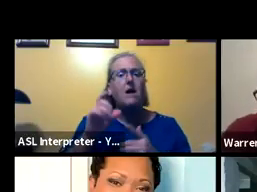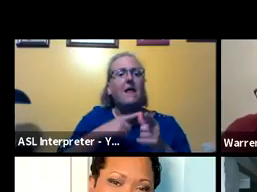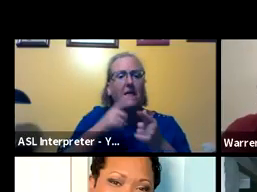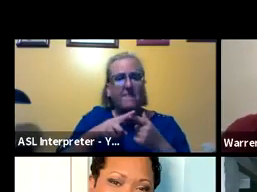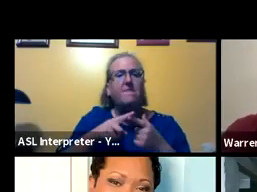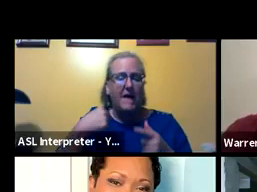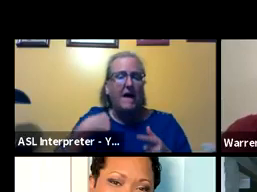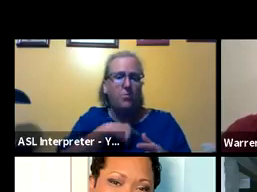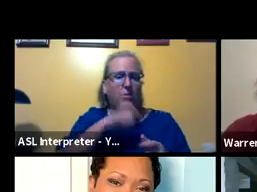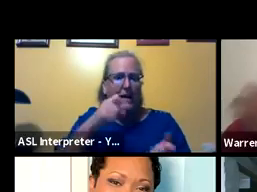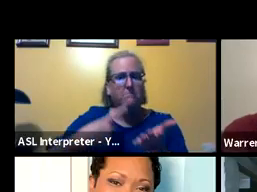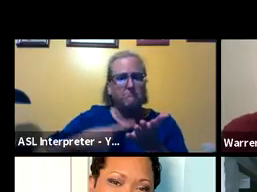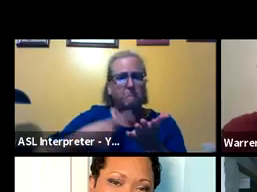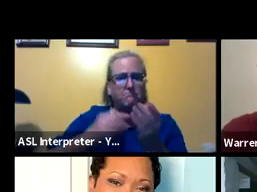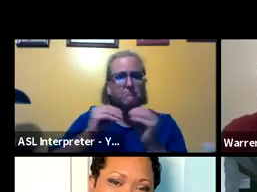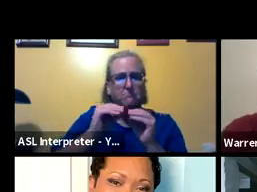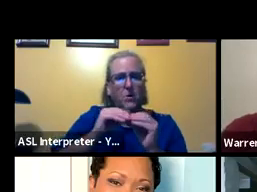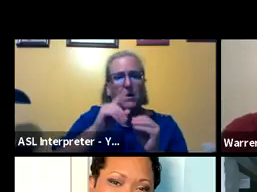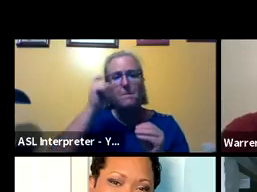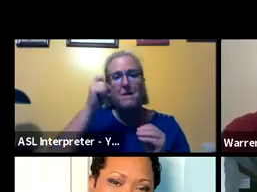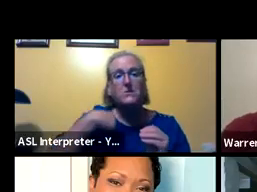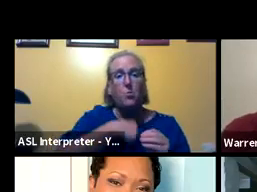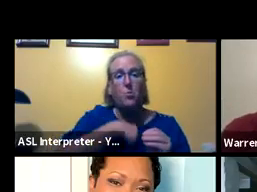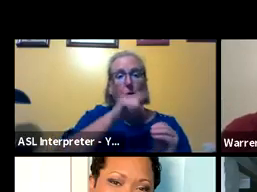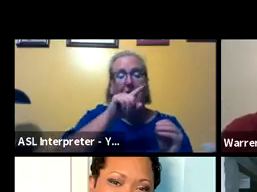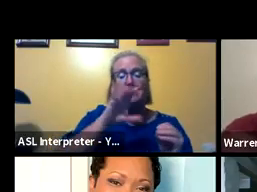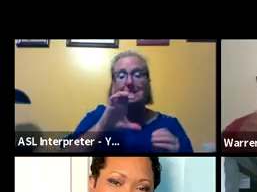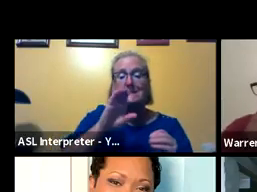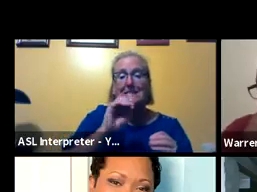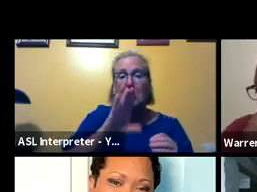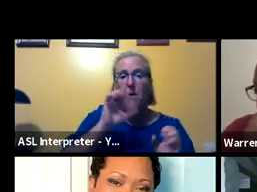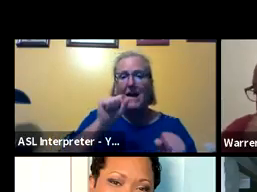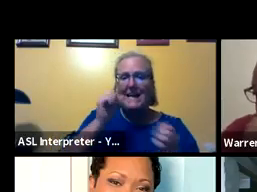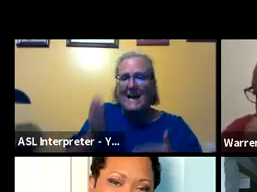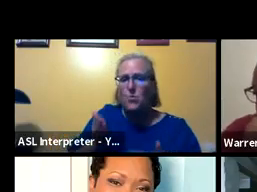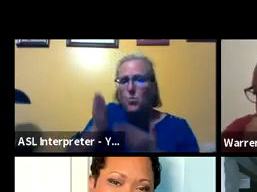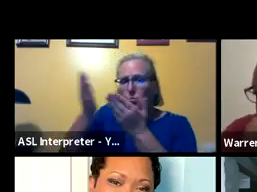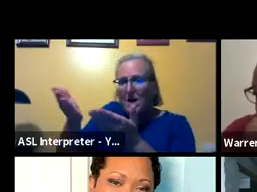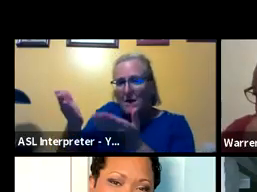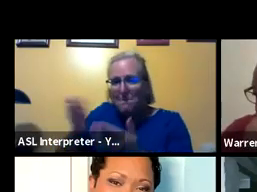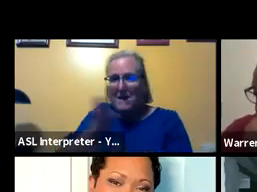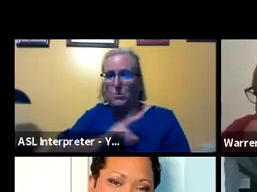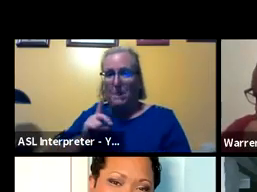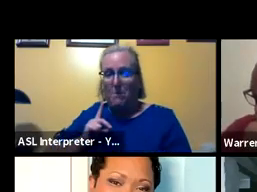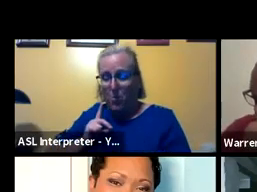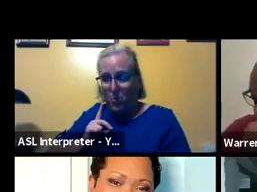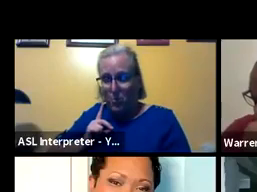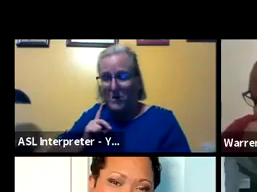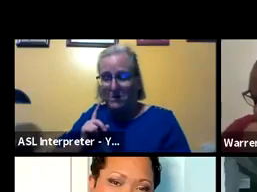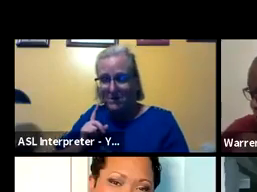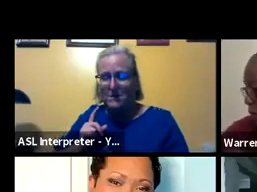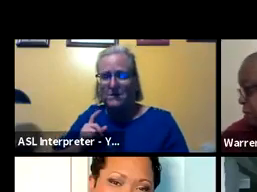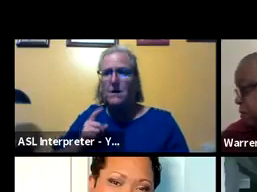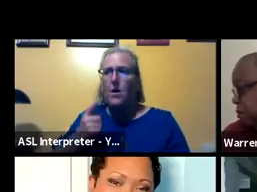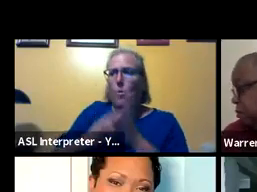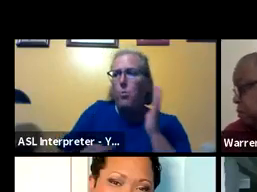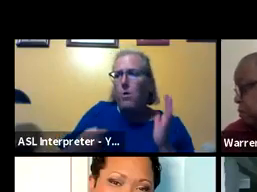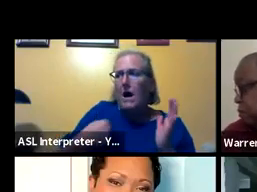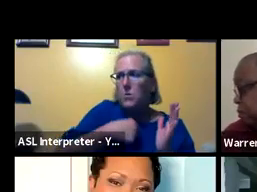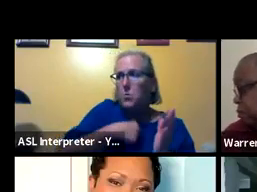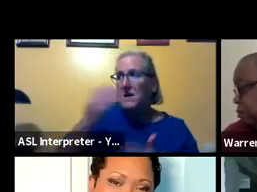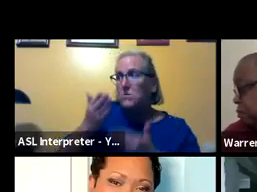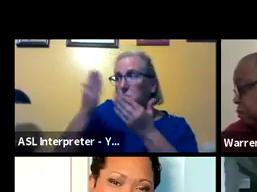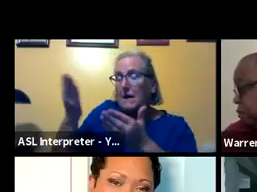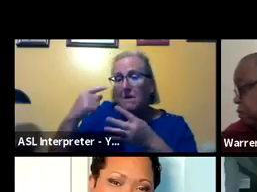do recommendations to the board, because it is a committee of the board, of things that they,